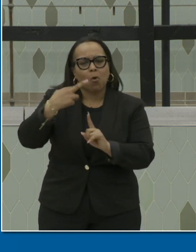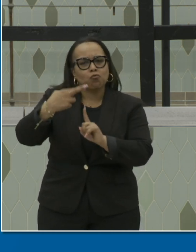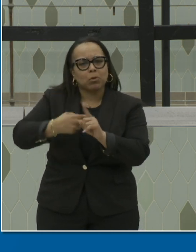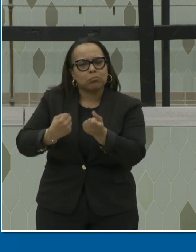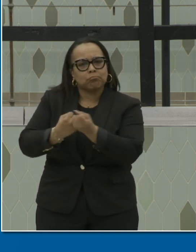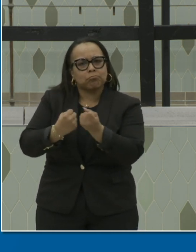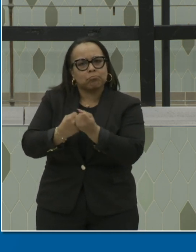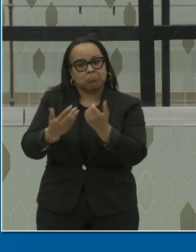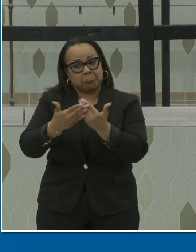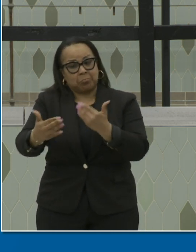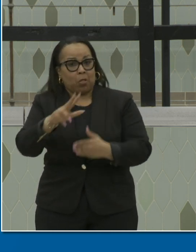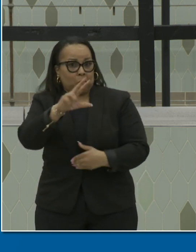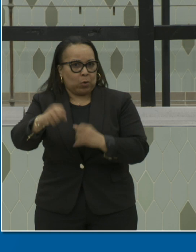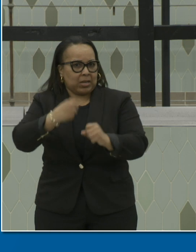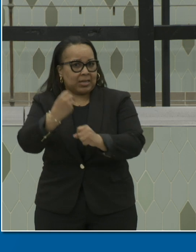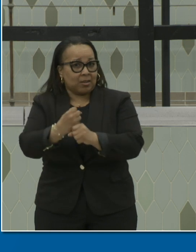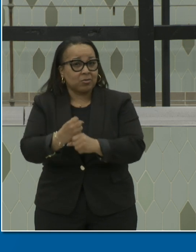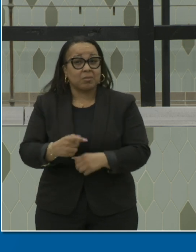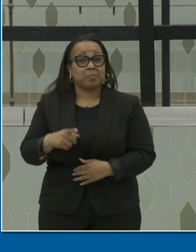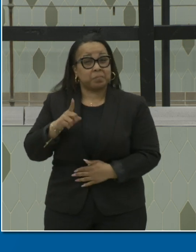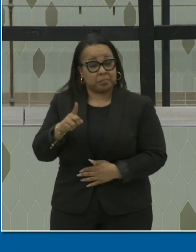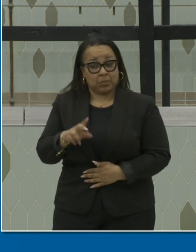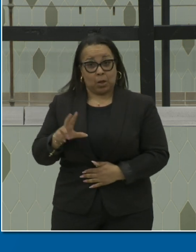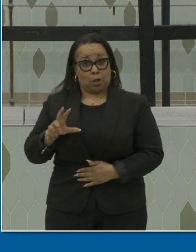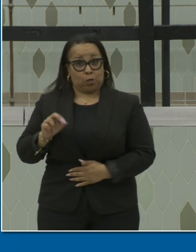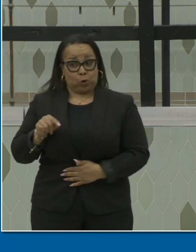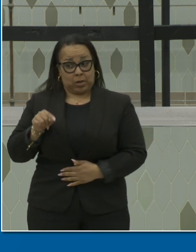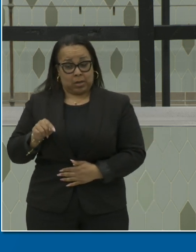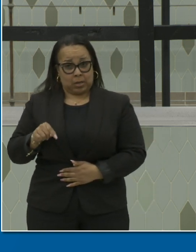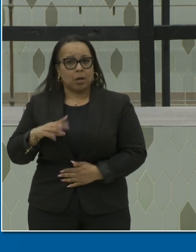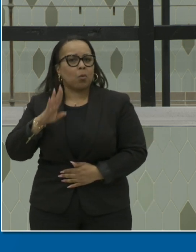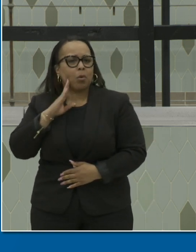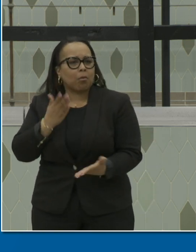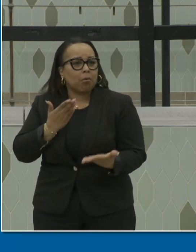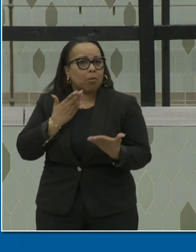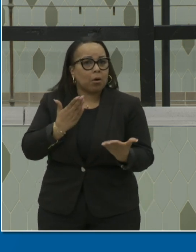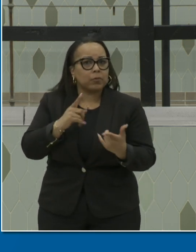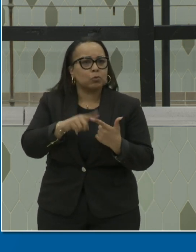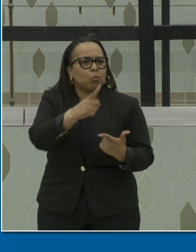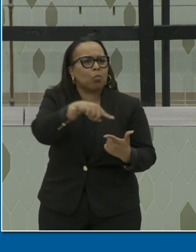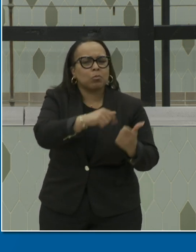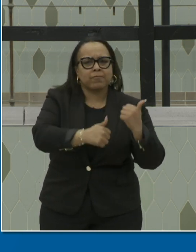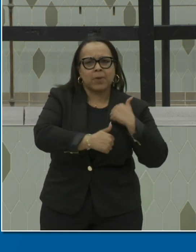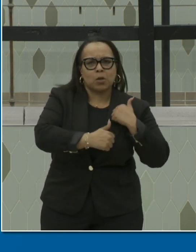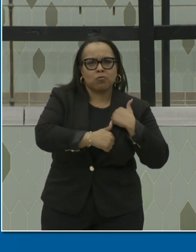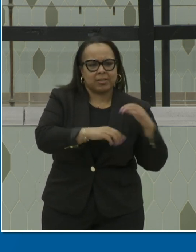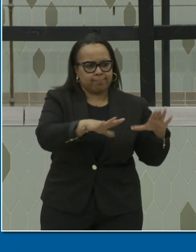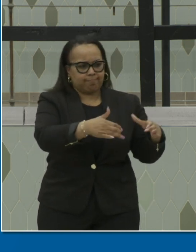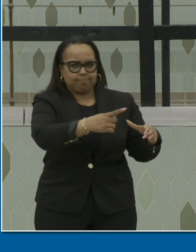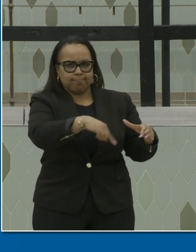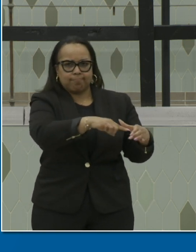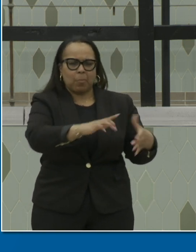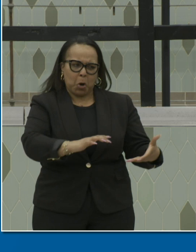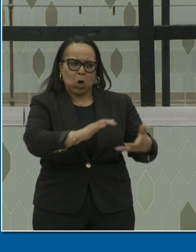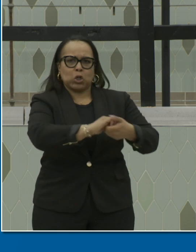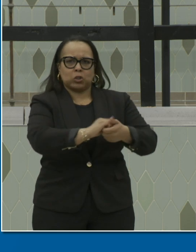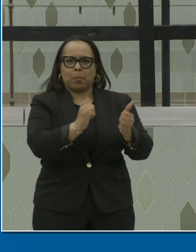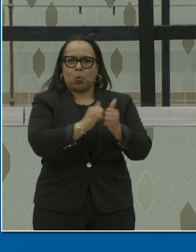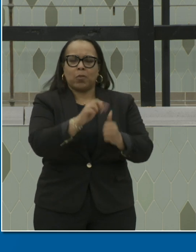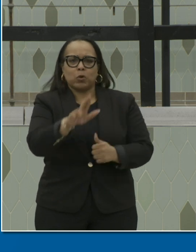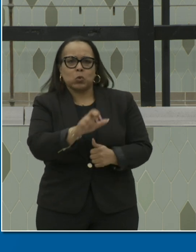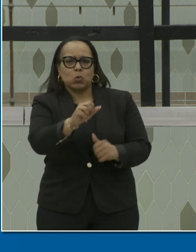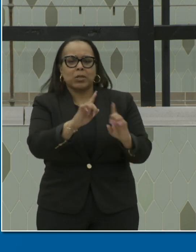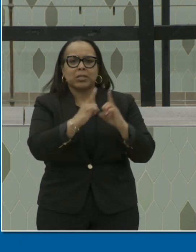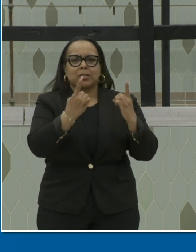next 30 years. 30 of these vouchers will be offered to veterans exclusively as part of a partnership with the